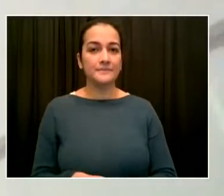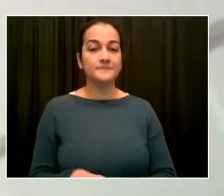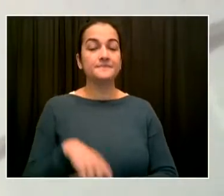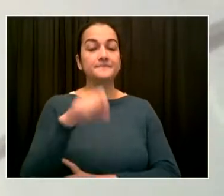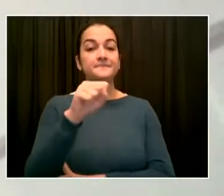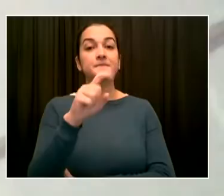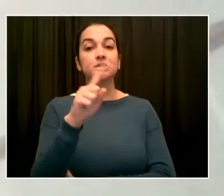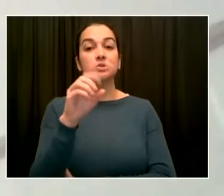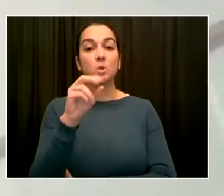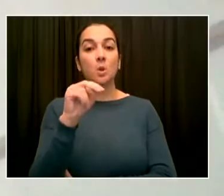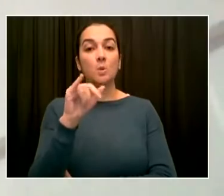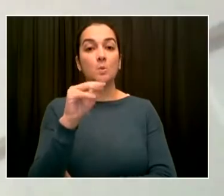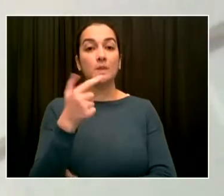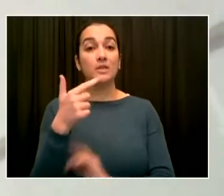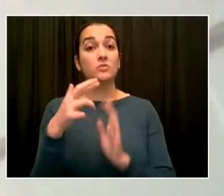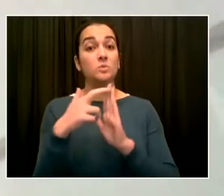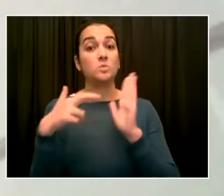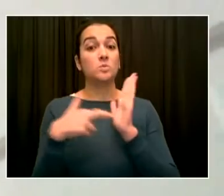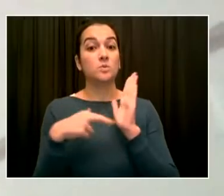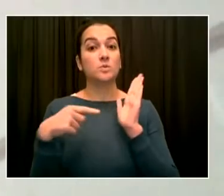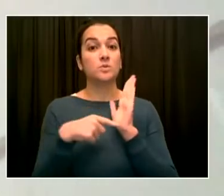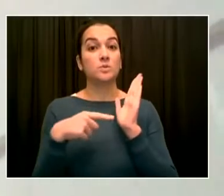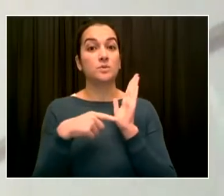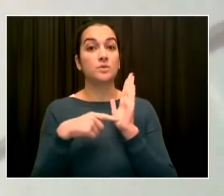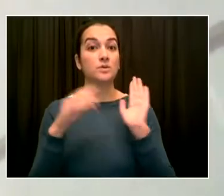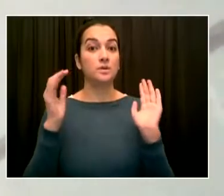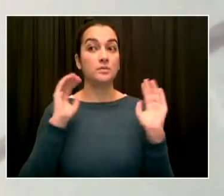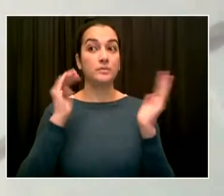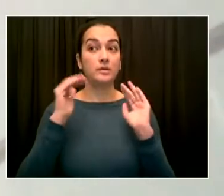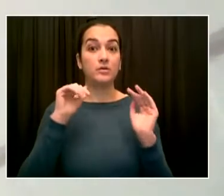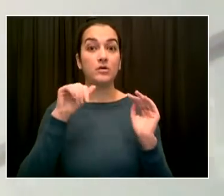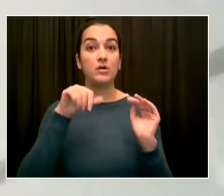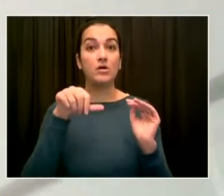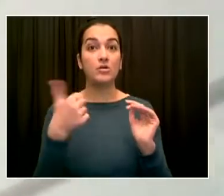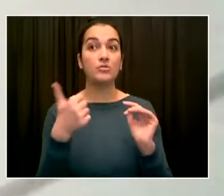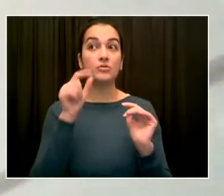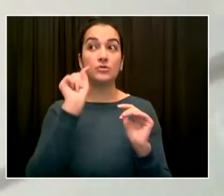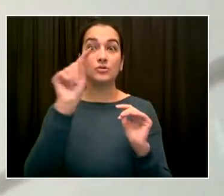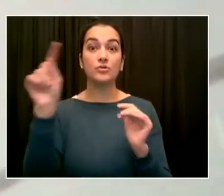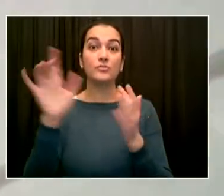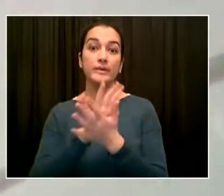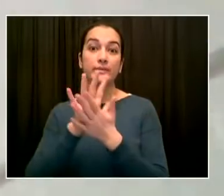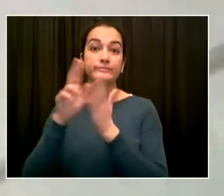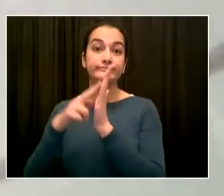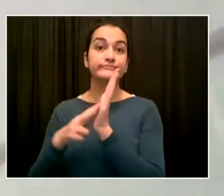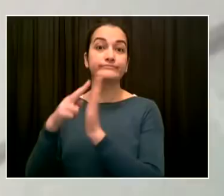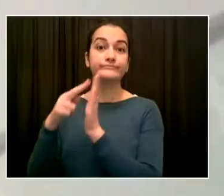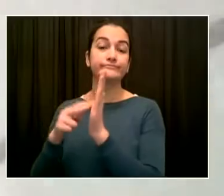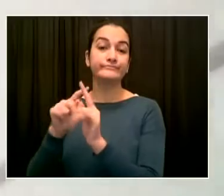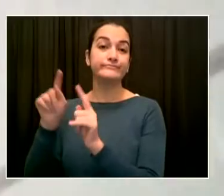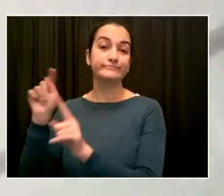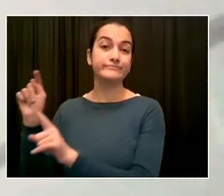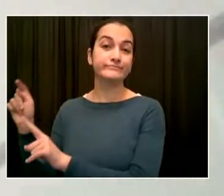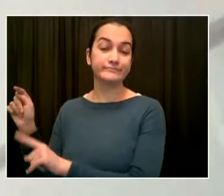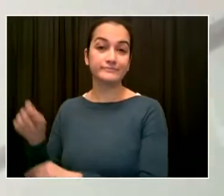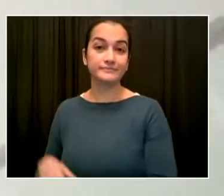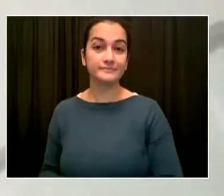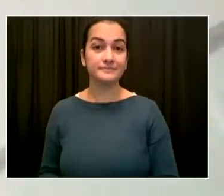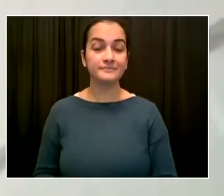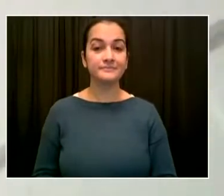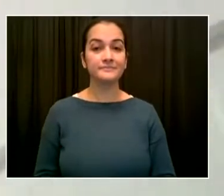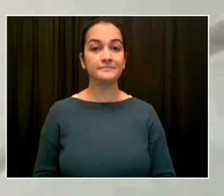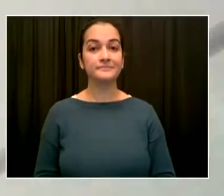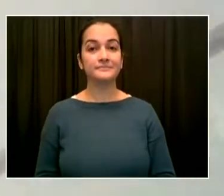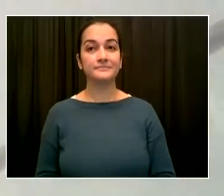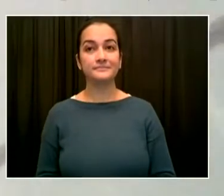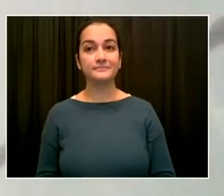other documentation. And that's the timing question here, is that there's no question in all of our